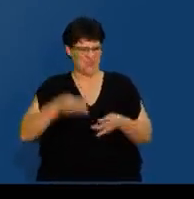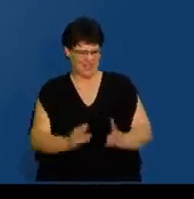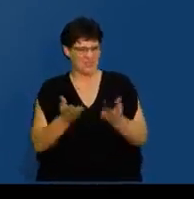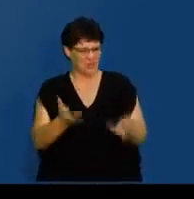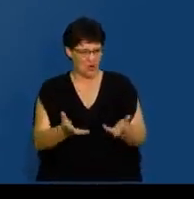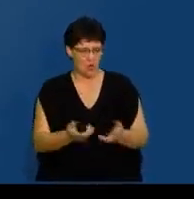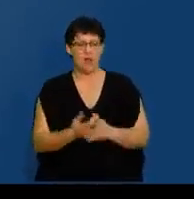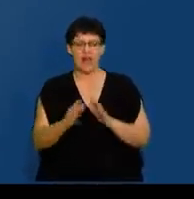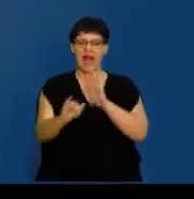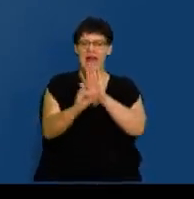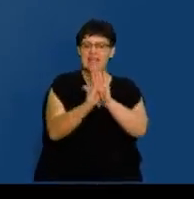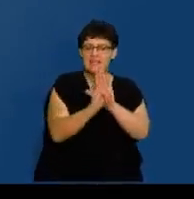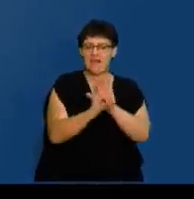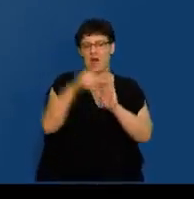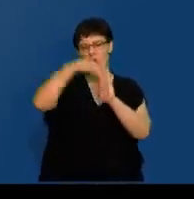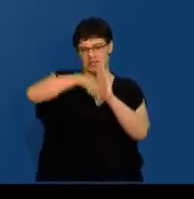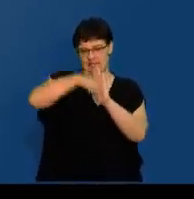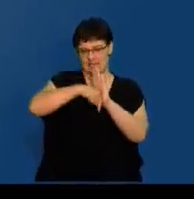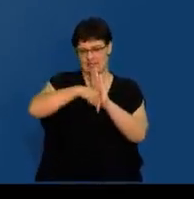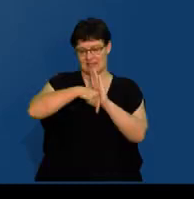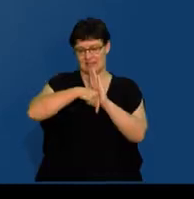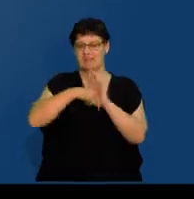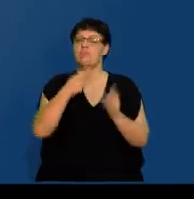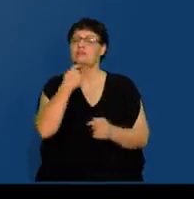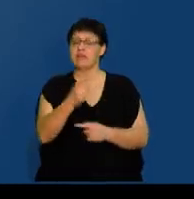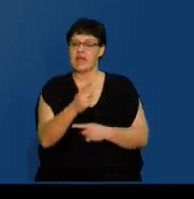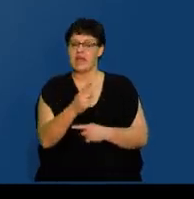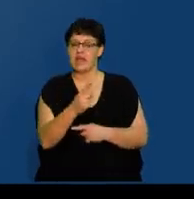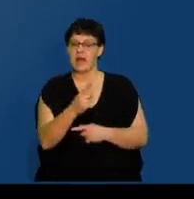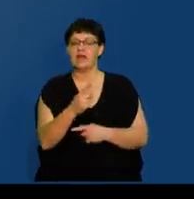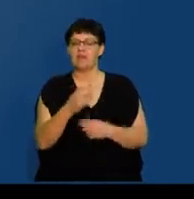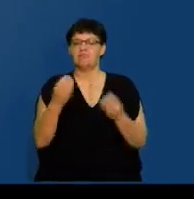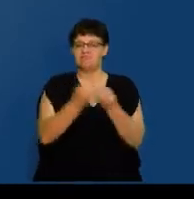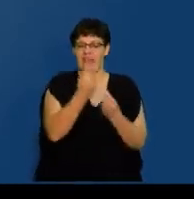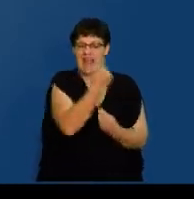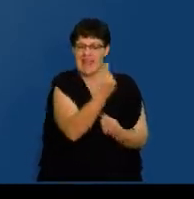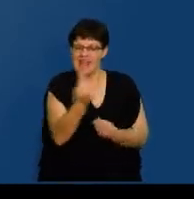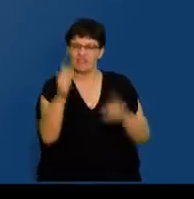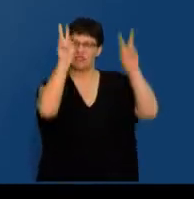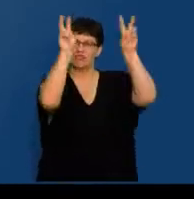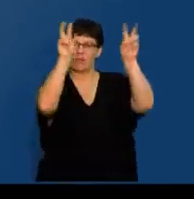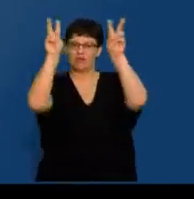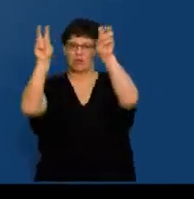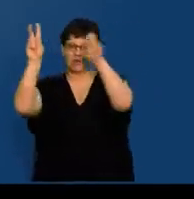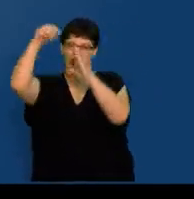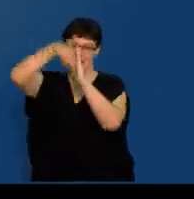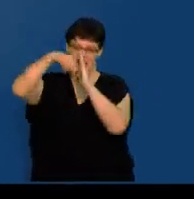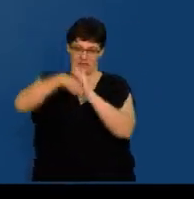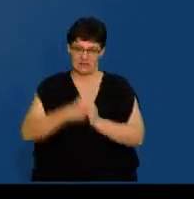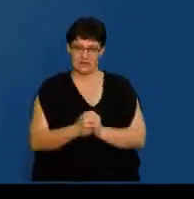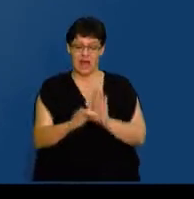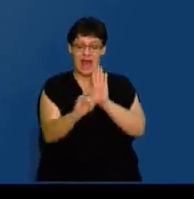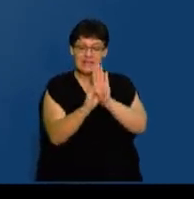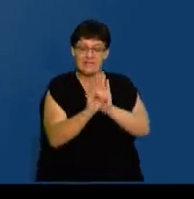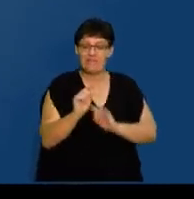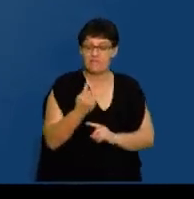on identifying the content, which I refer to as the aspects of each topic. Identify these